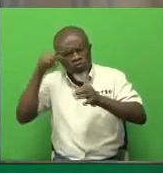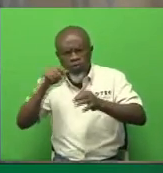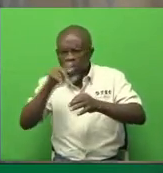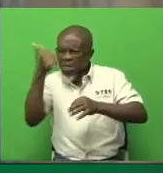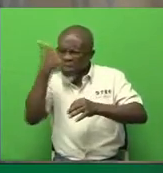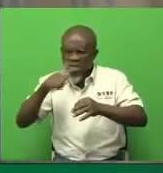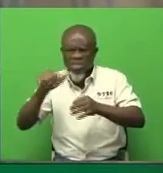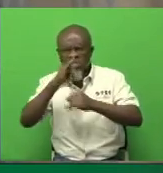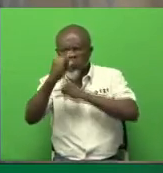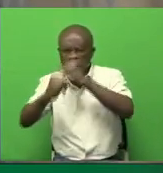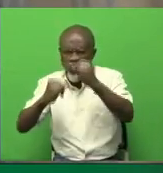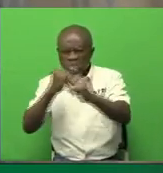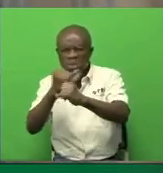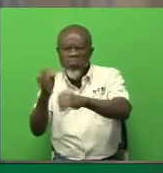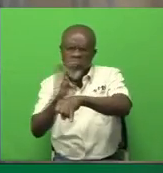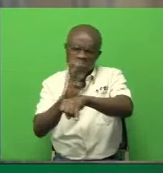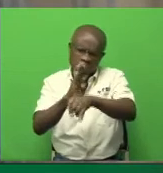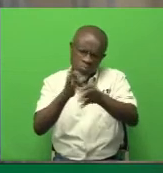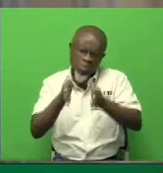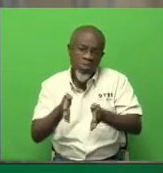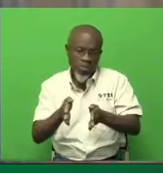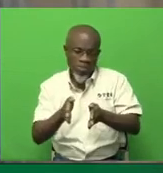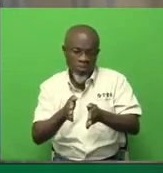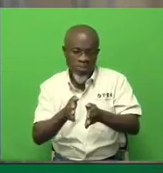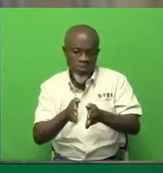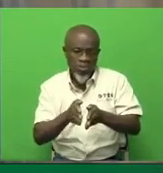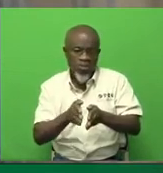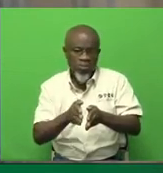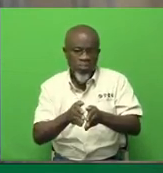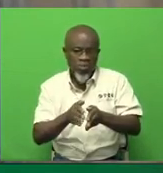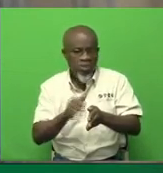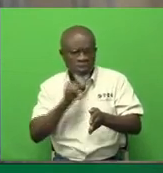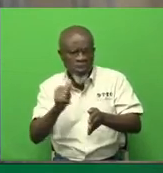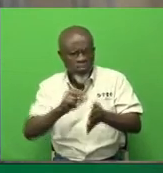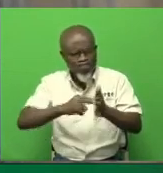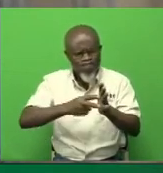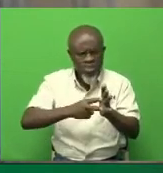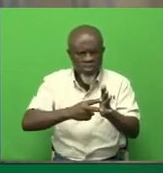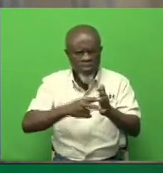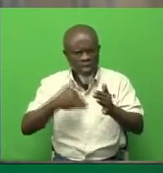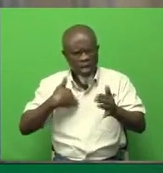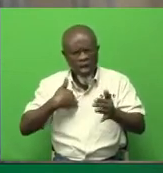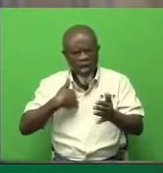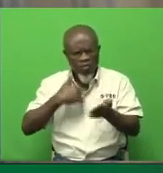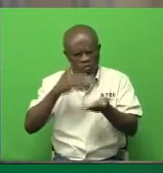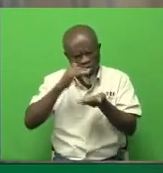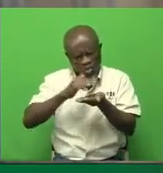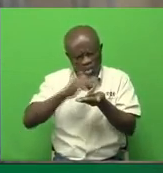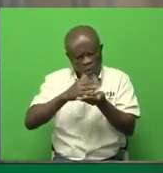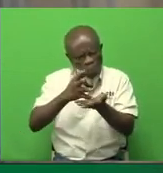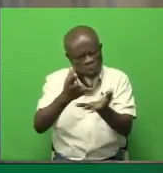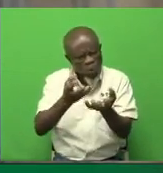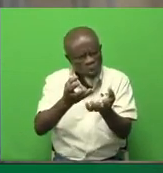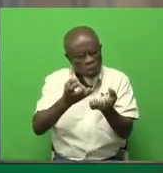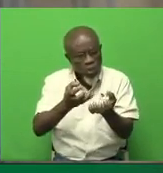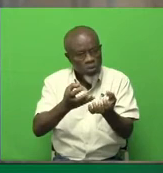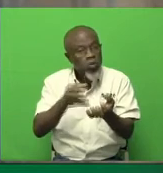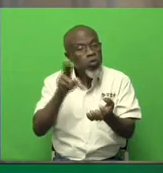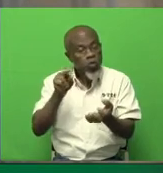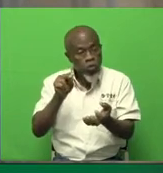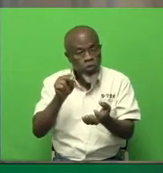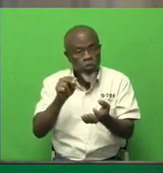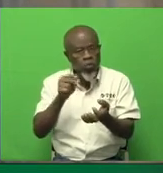demand reduction in the Forex sales is not because there's low demand the media is replete with stories about businesses